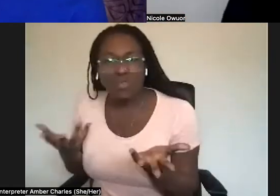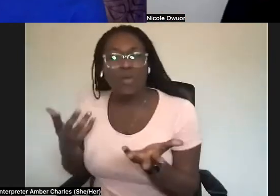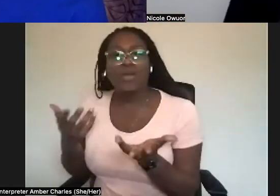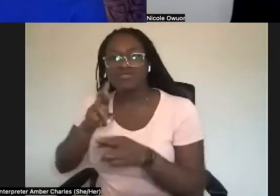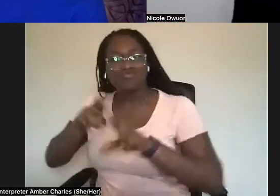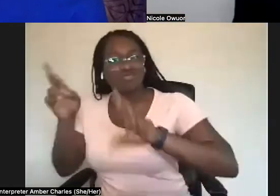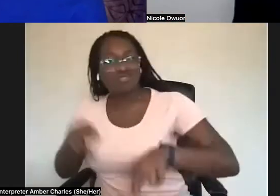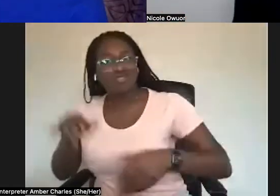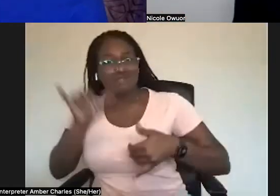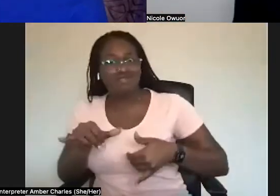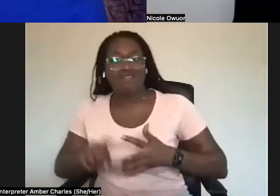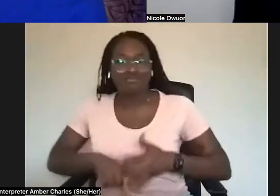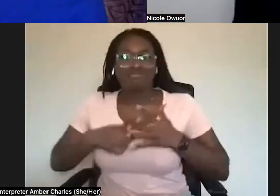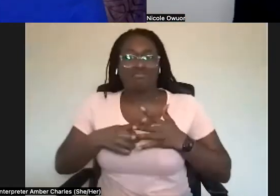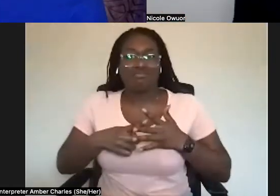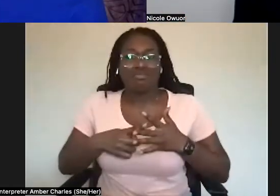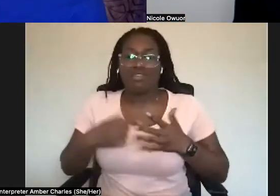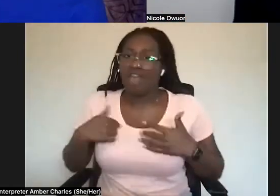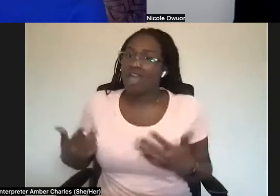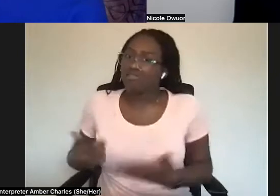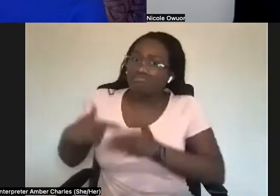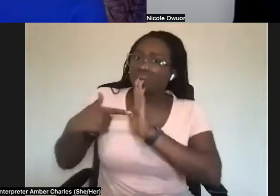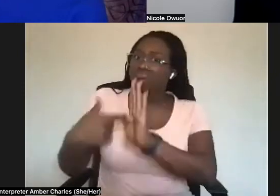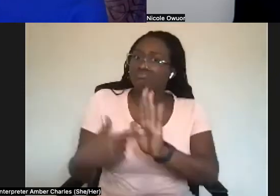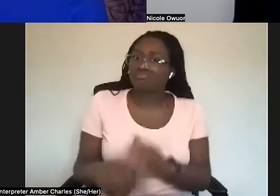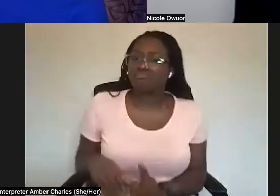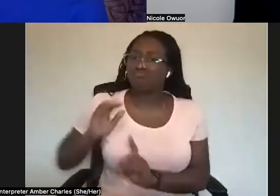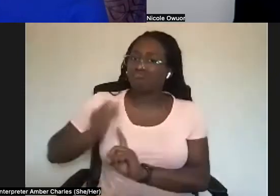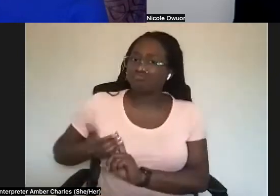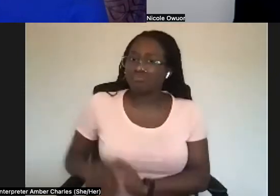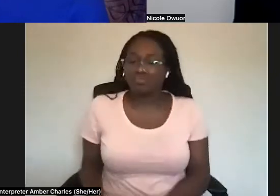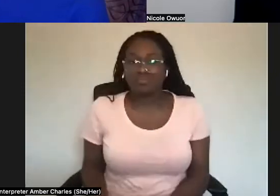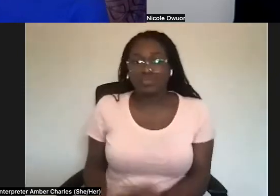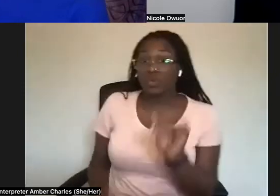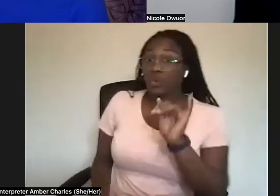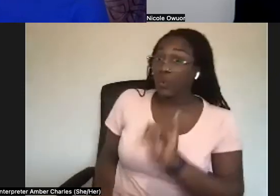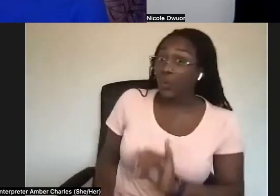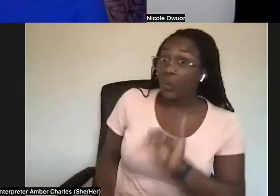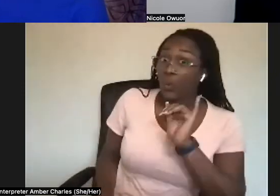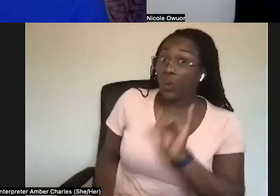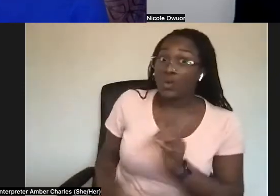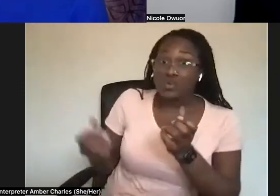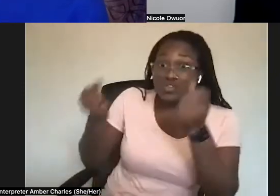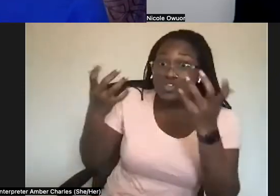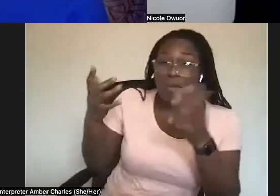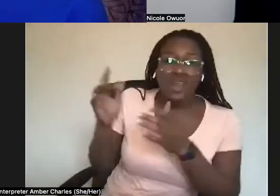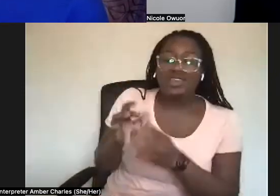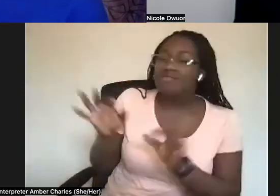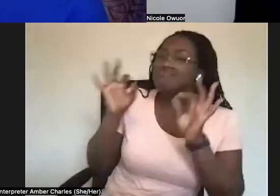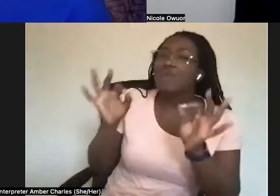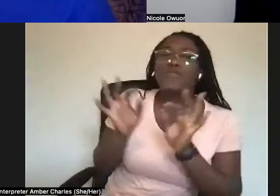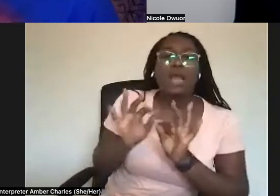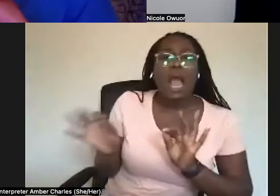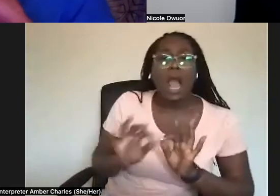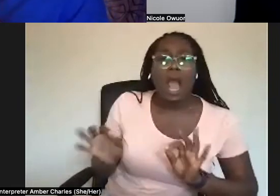of that initial audacity that I embodied. Ooh, so many gems here. I love this so